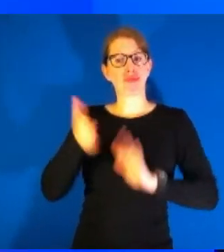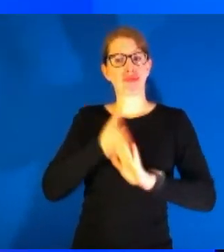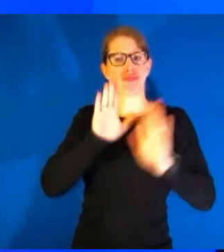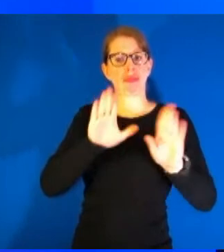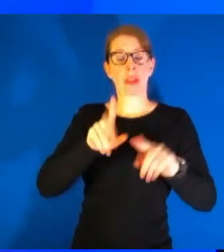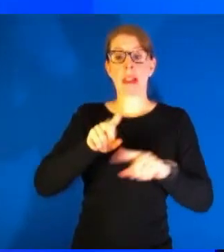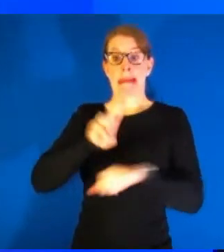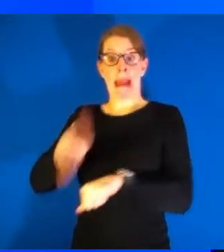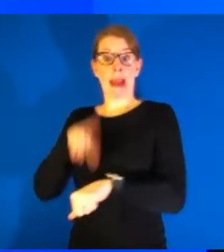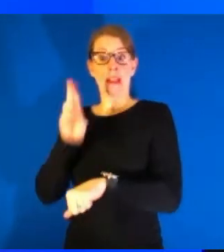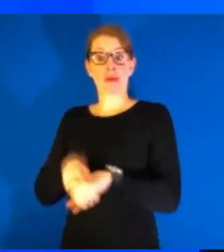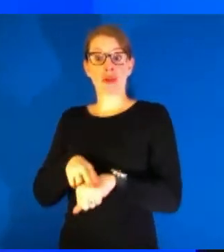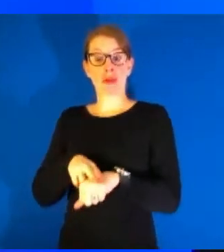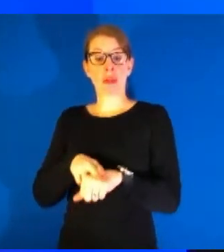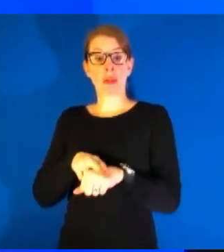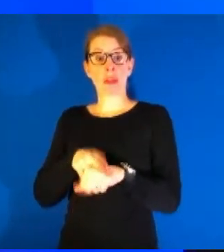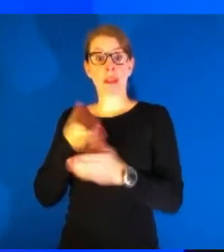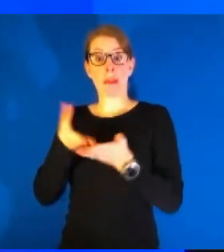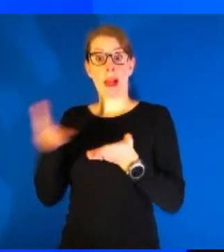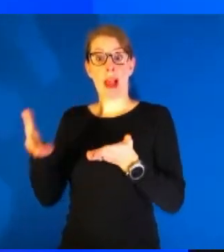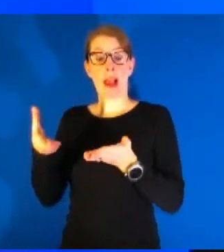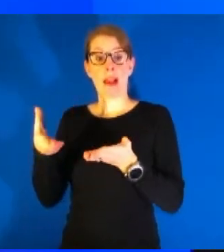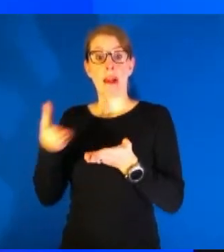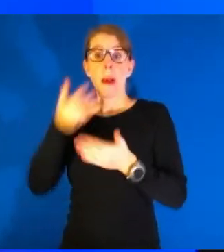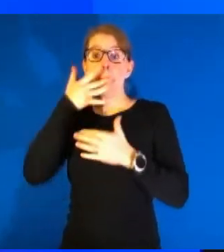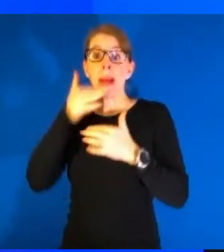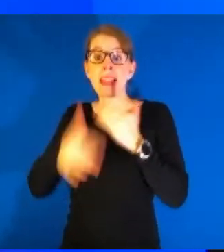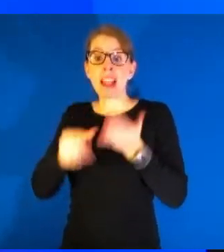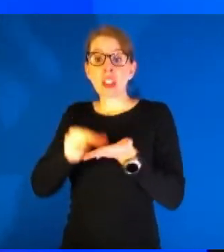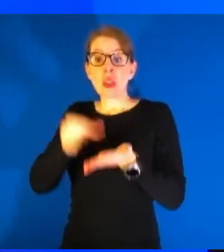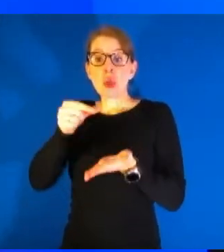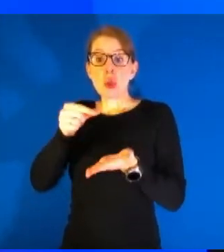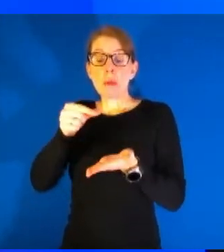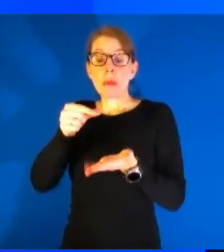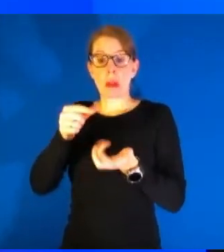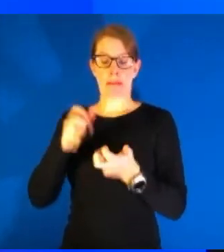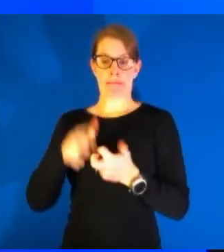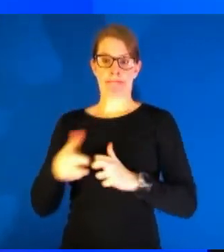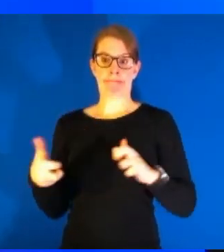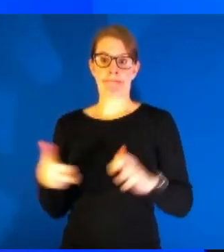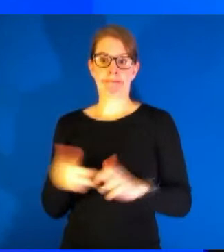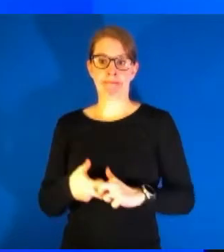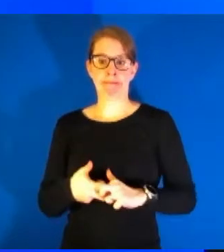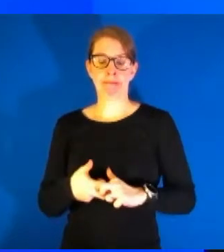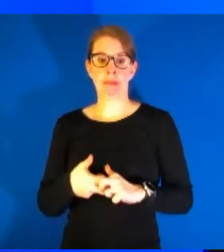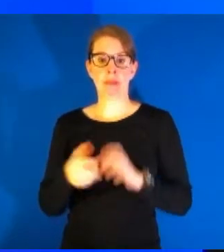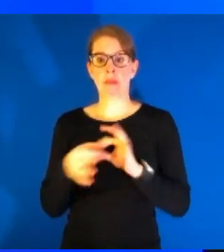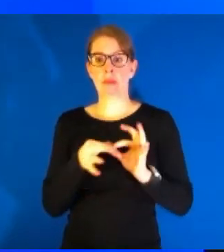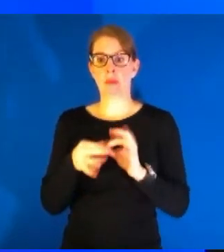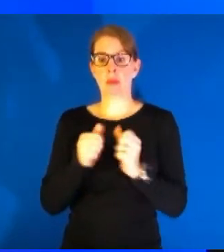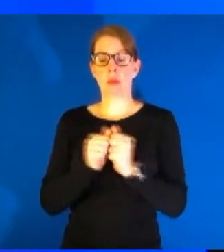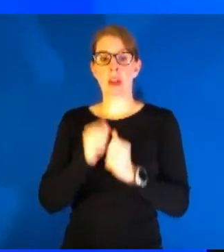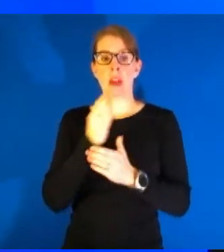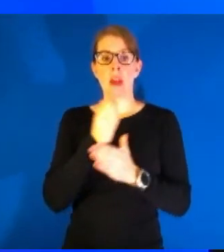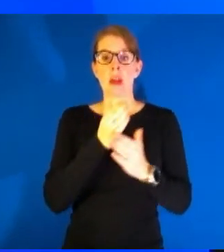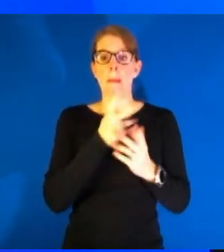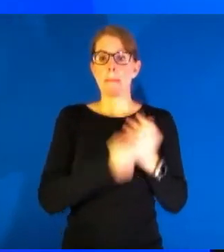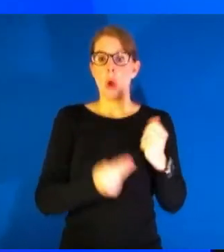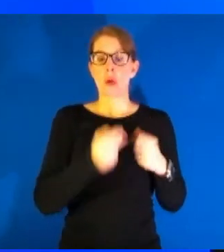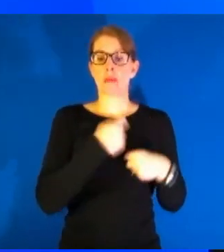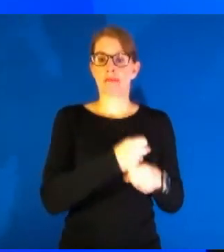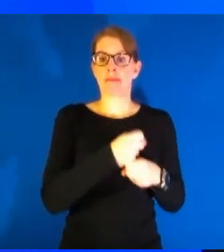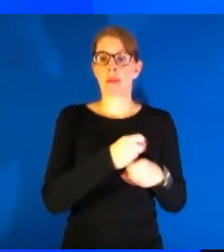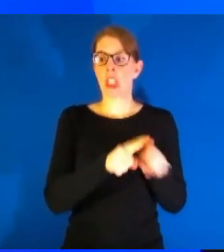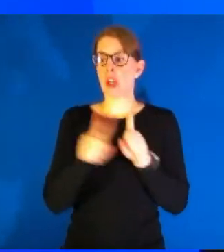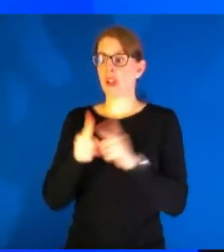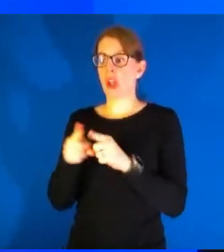Nationally, supply of blood tubes is a problem. And this is really related to both manufacturing and supply chain